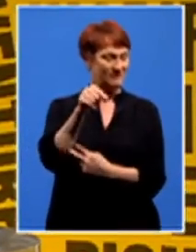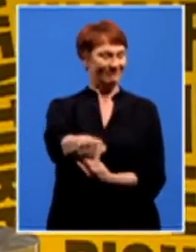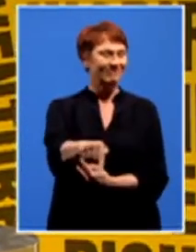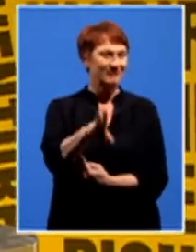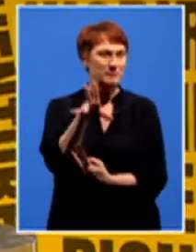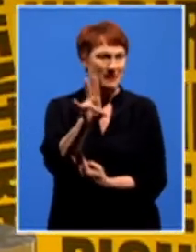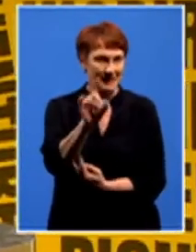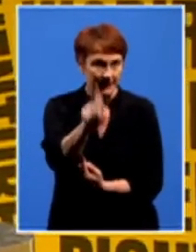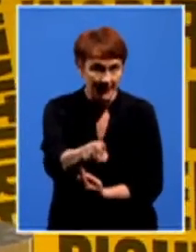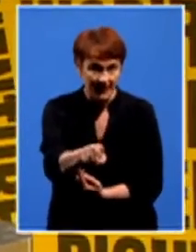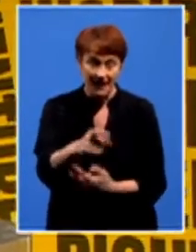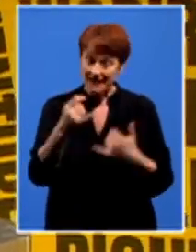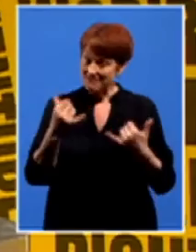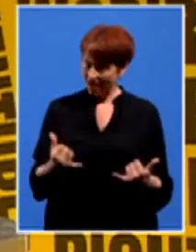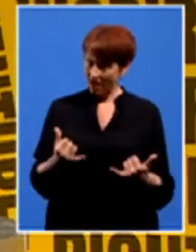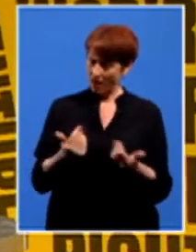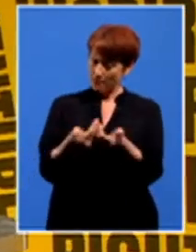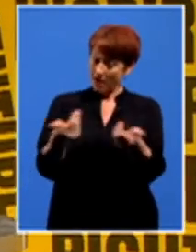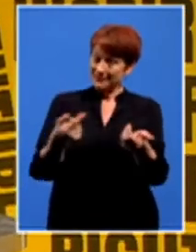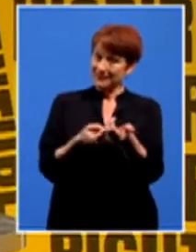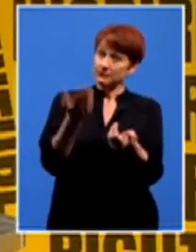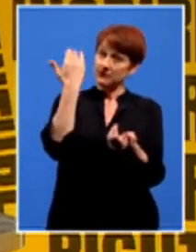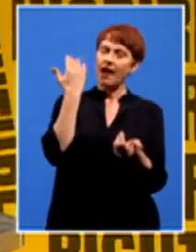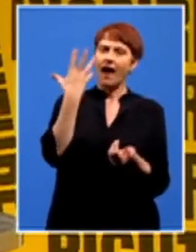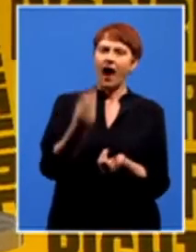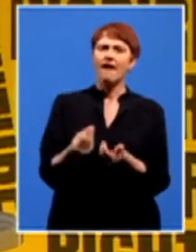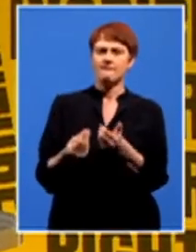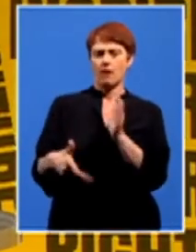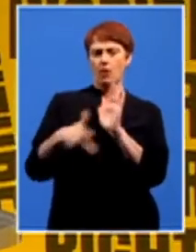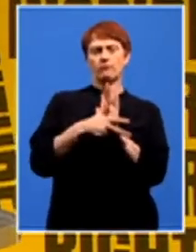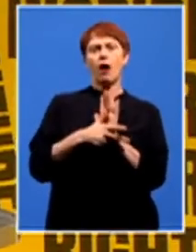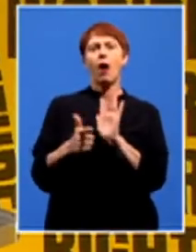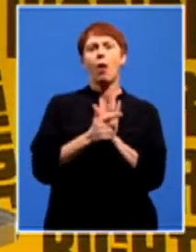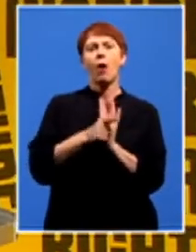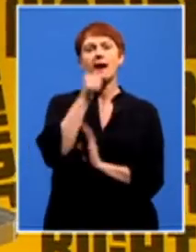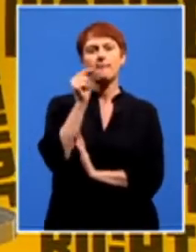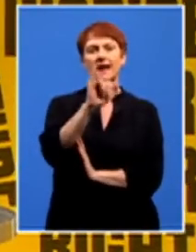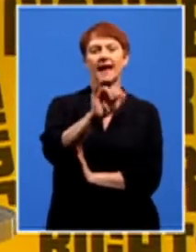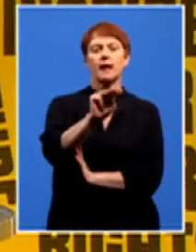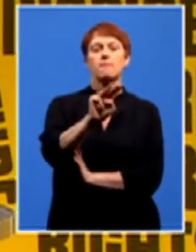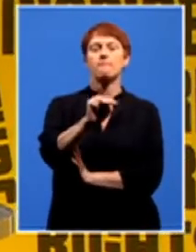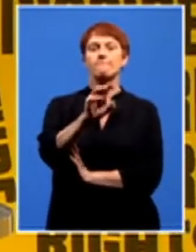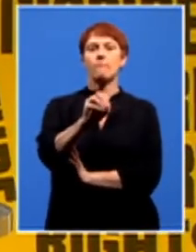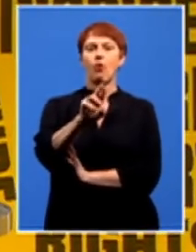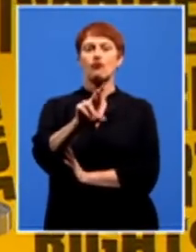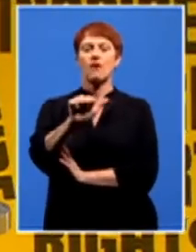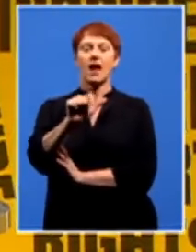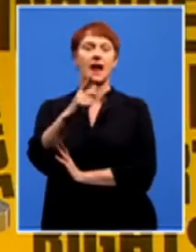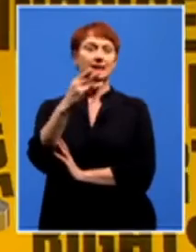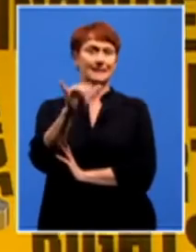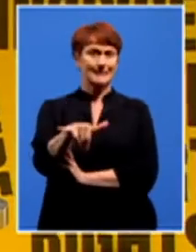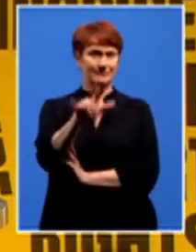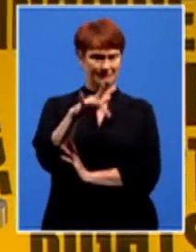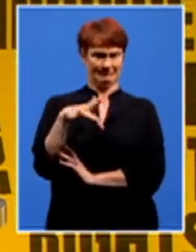apartheid's Immorality Act messed up our identity and sense of belonging? Our poll is now